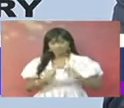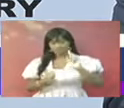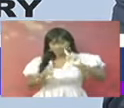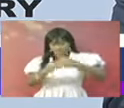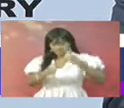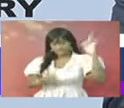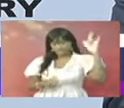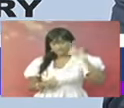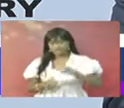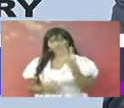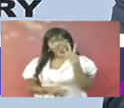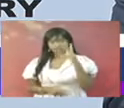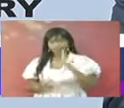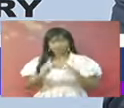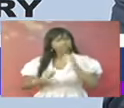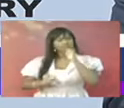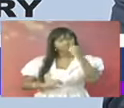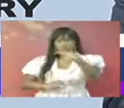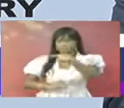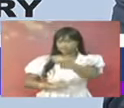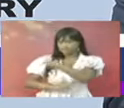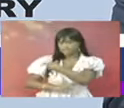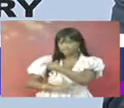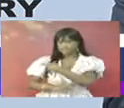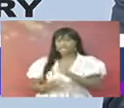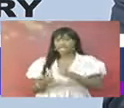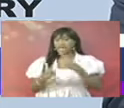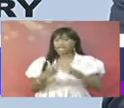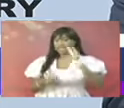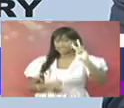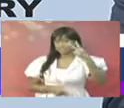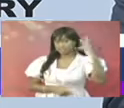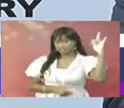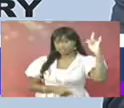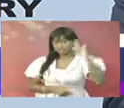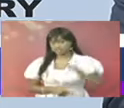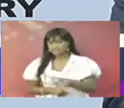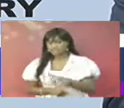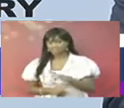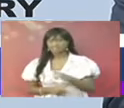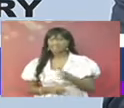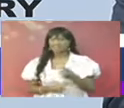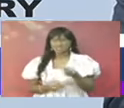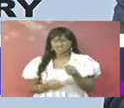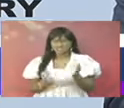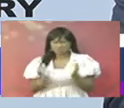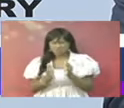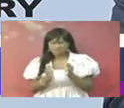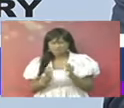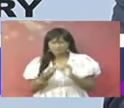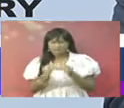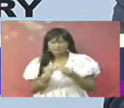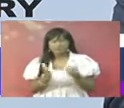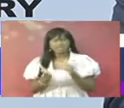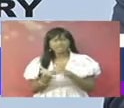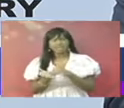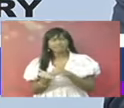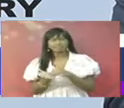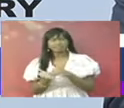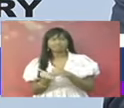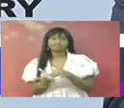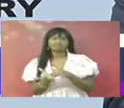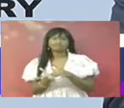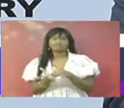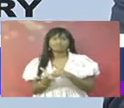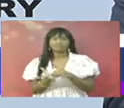of which were unvaccinated at that point in time. On the second flight, somewhere in the region of a small number again, similar number, and